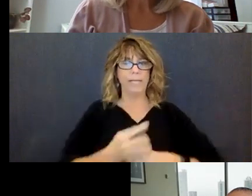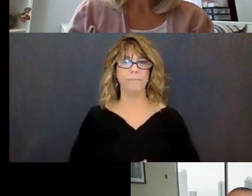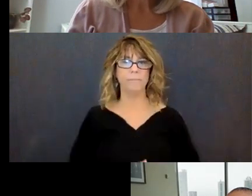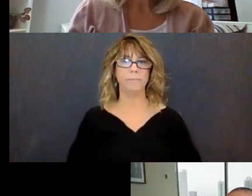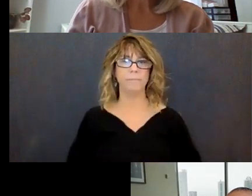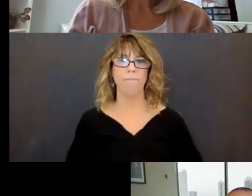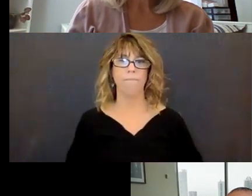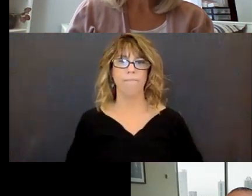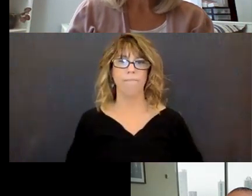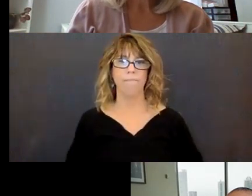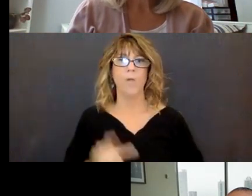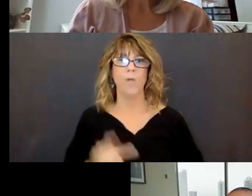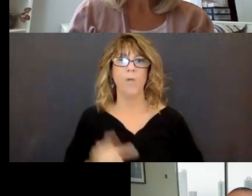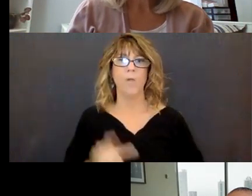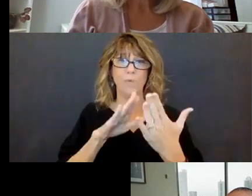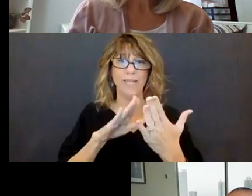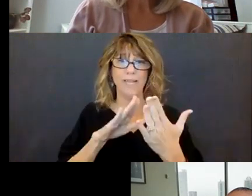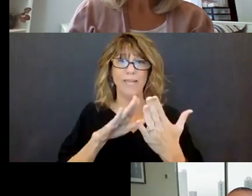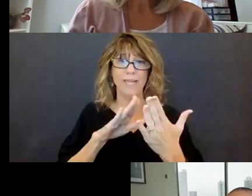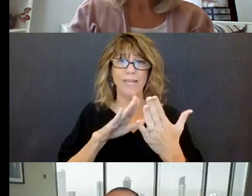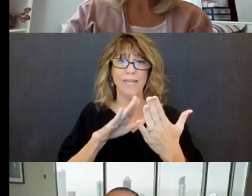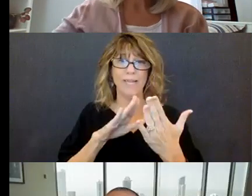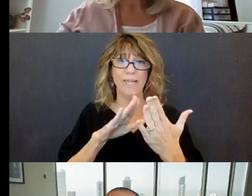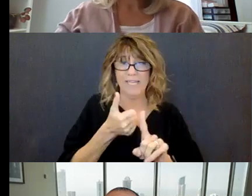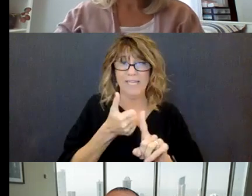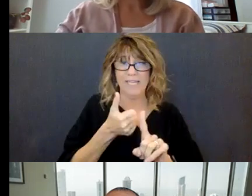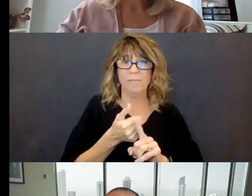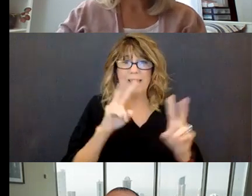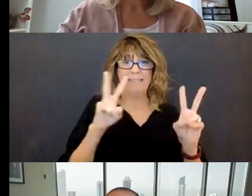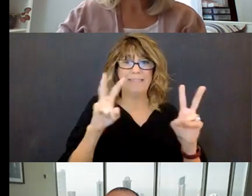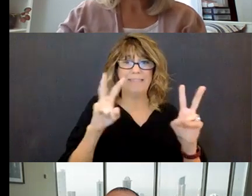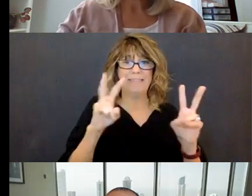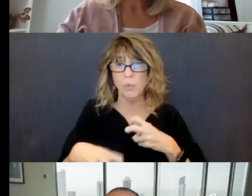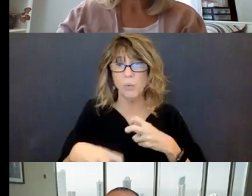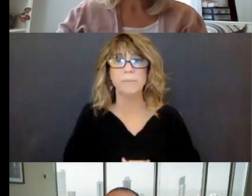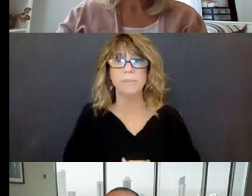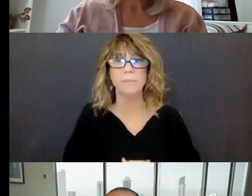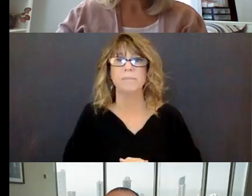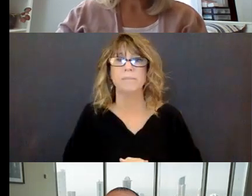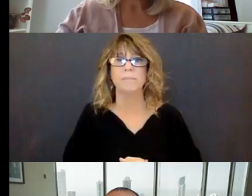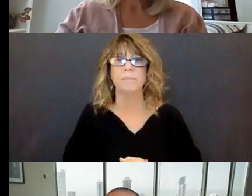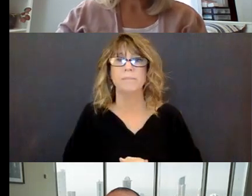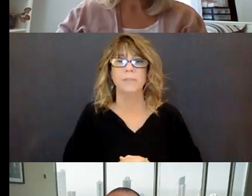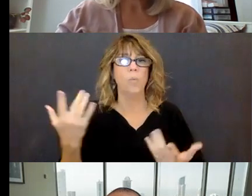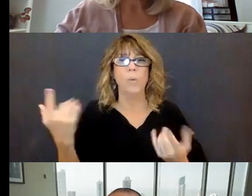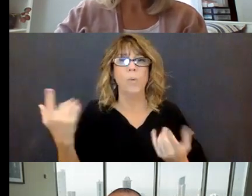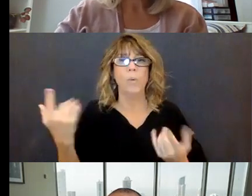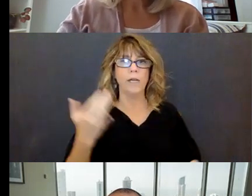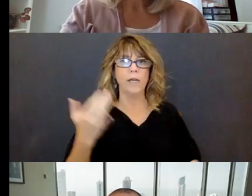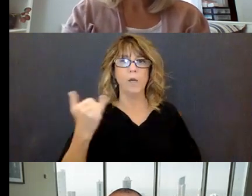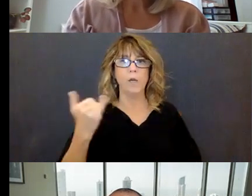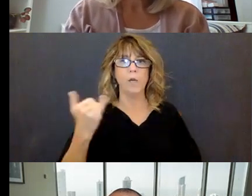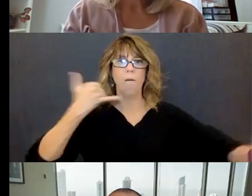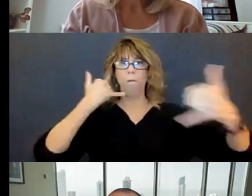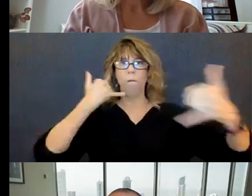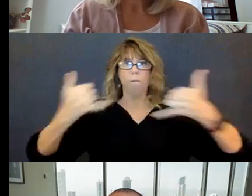really need to address the situation and the issues of really what's going on and why we're getting so many phone calls and why people are